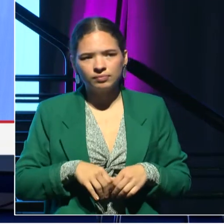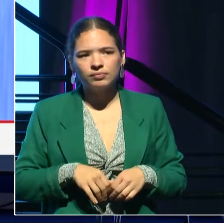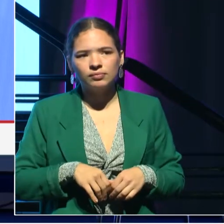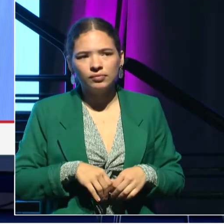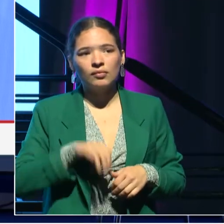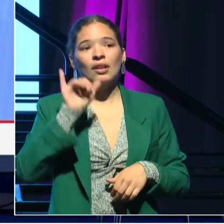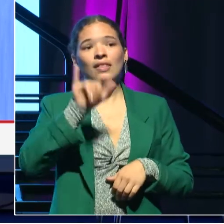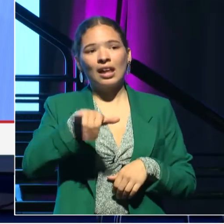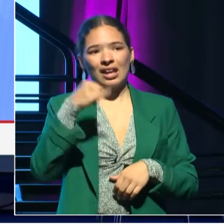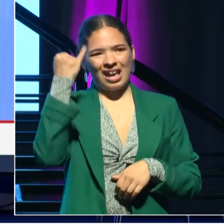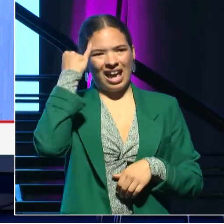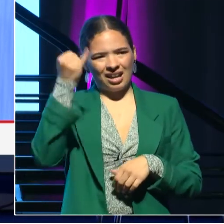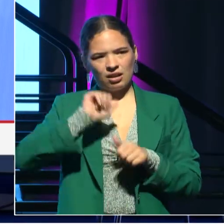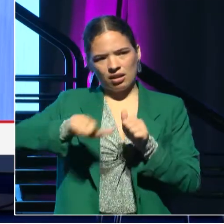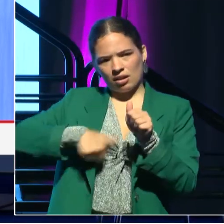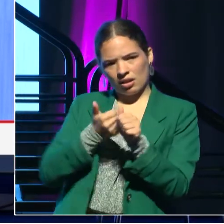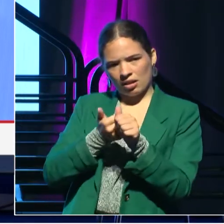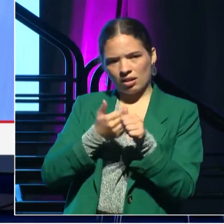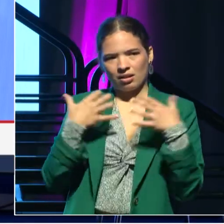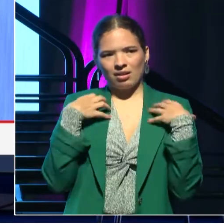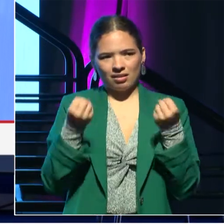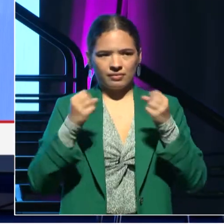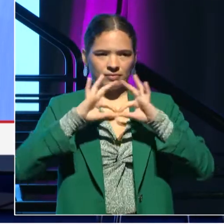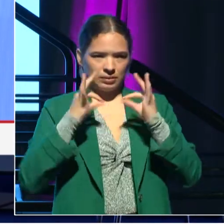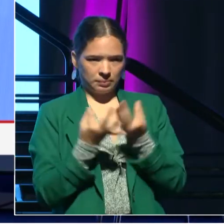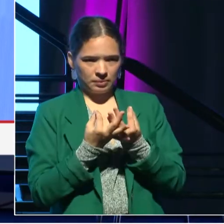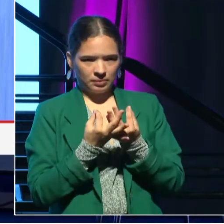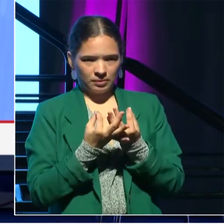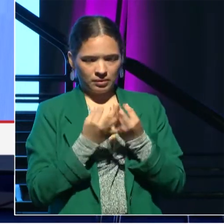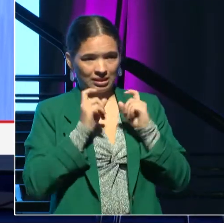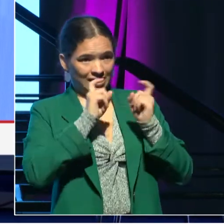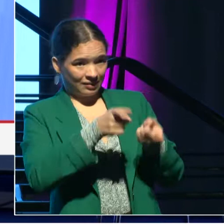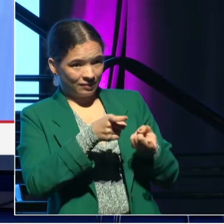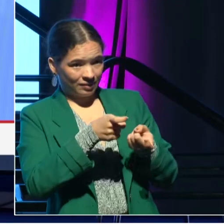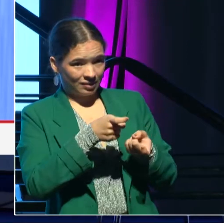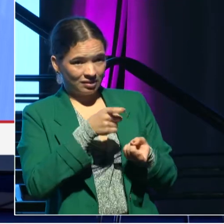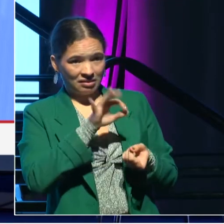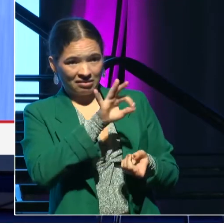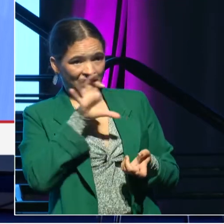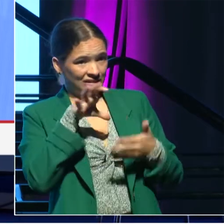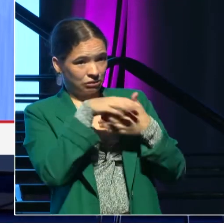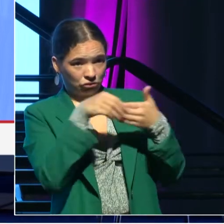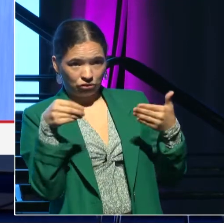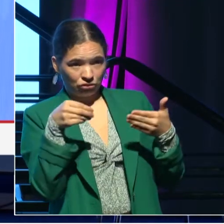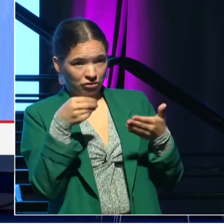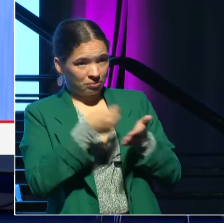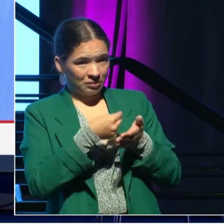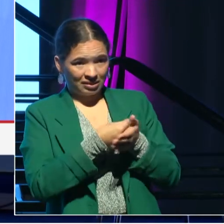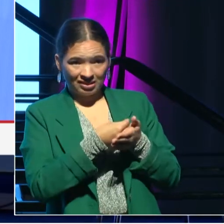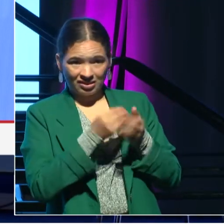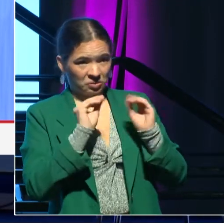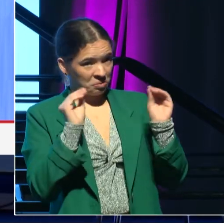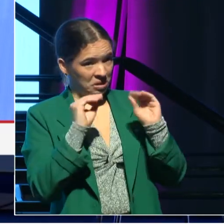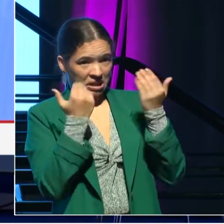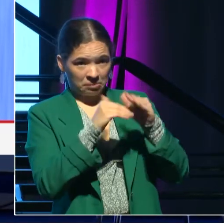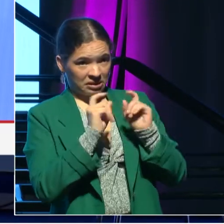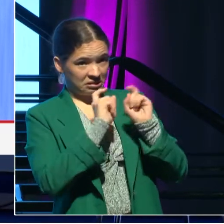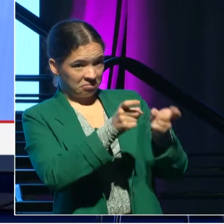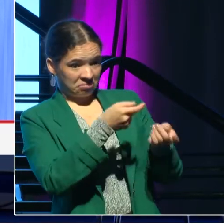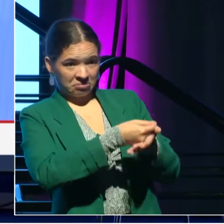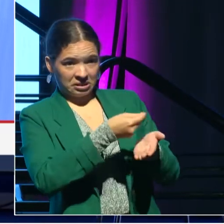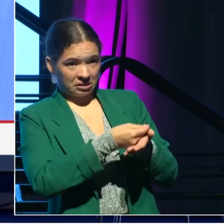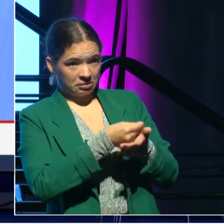Families, simply giving families $900 in unrestricted dollars to use for